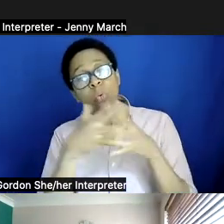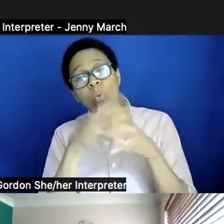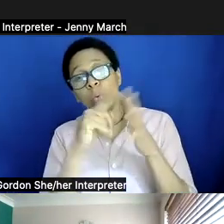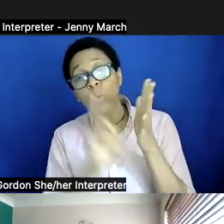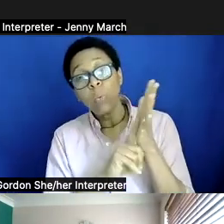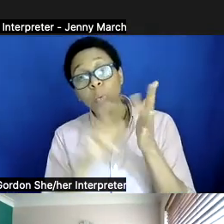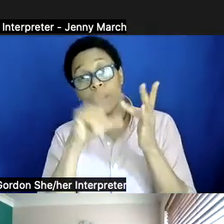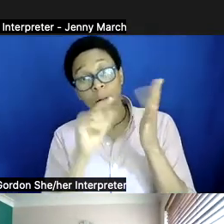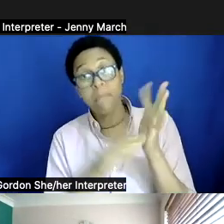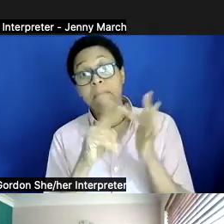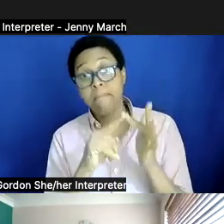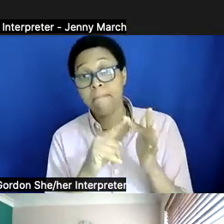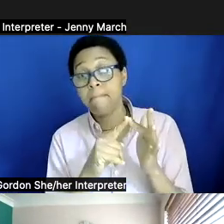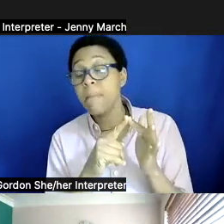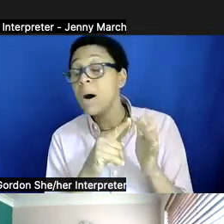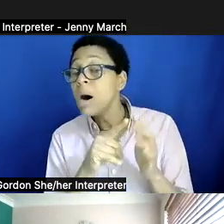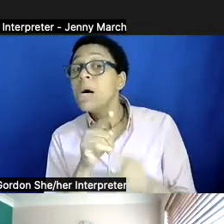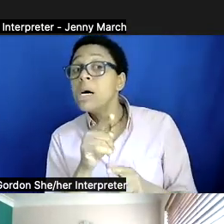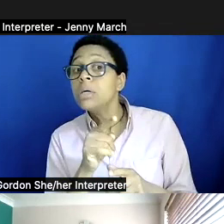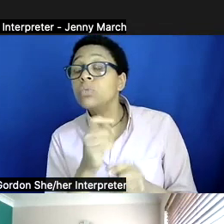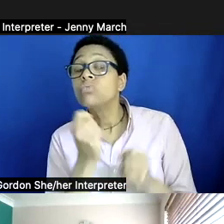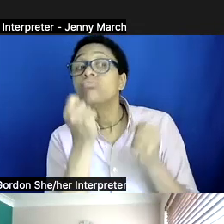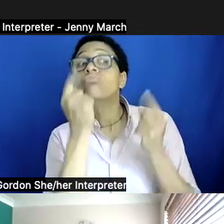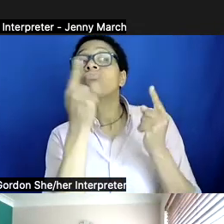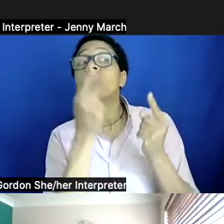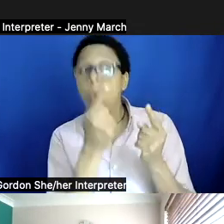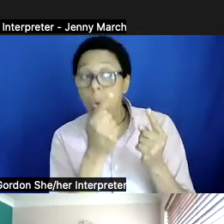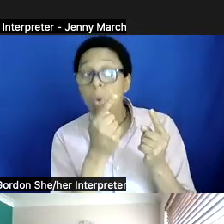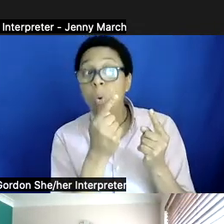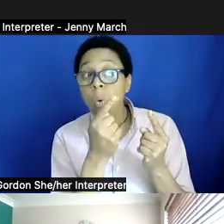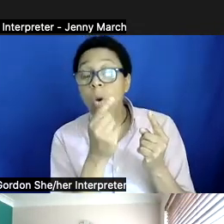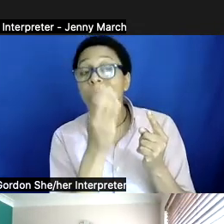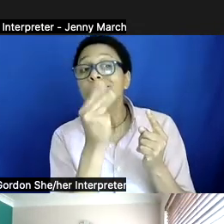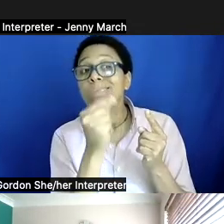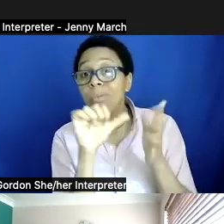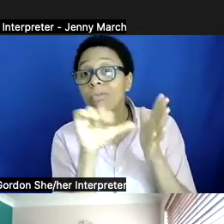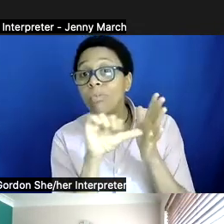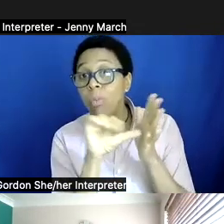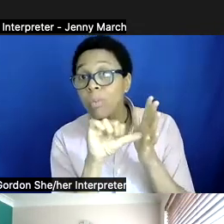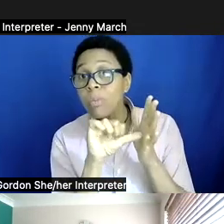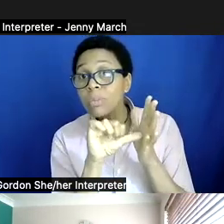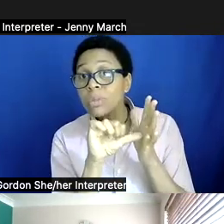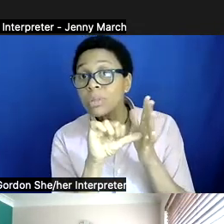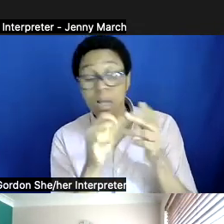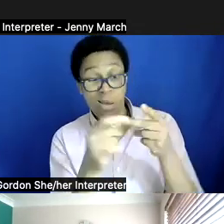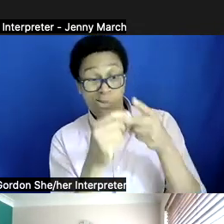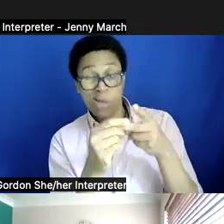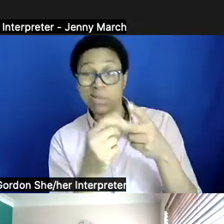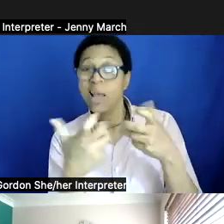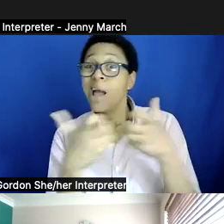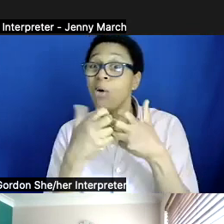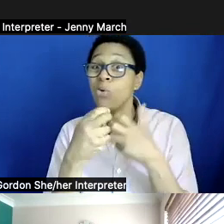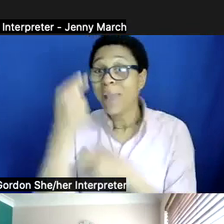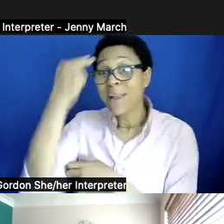that was one of the, and another one was how they named and titled the artwork. I remember there